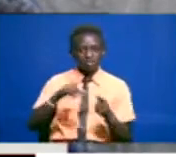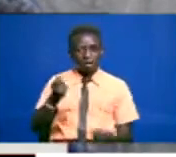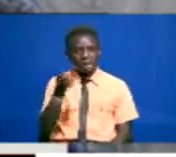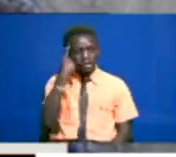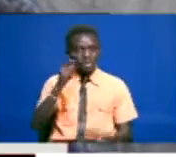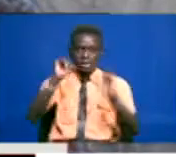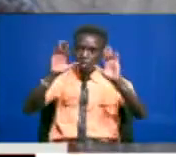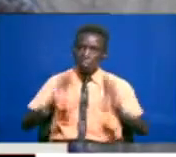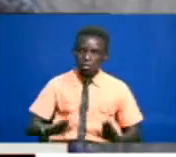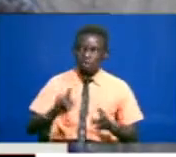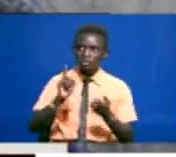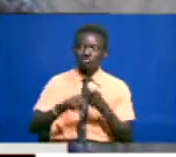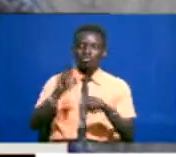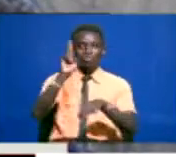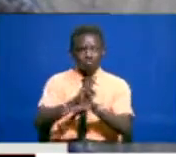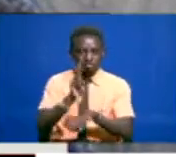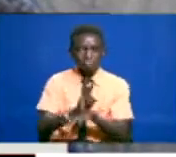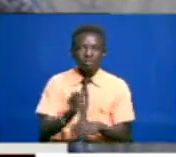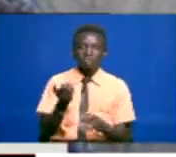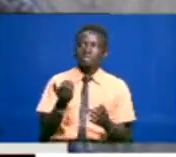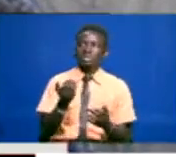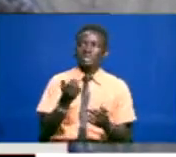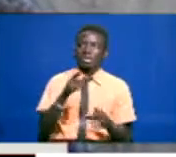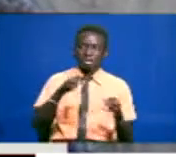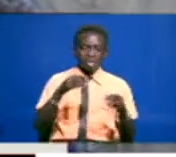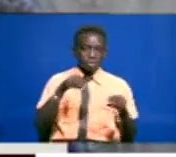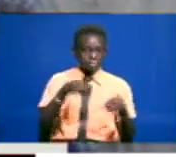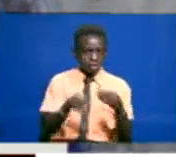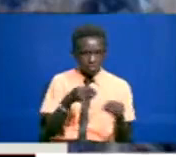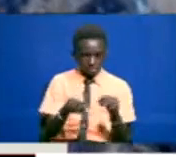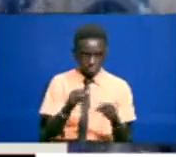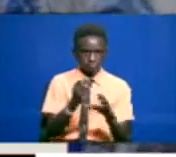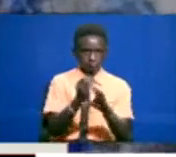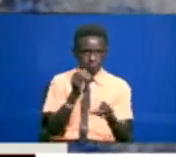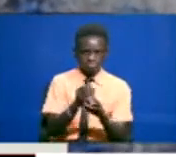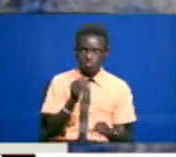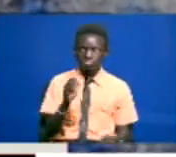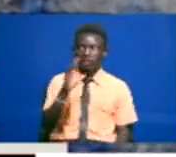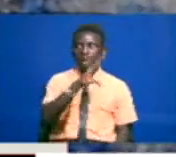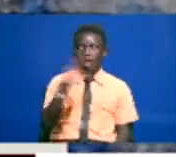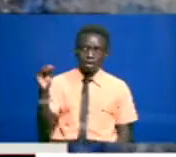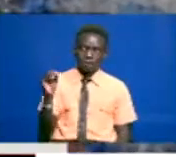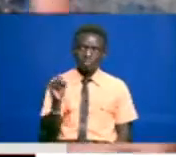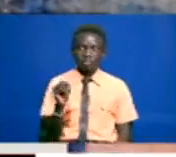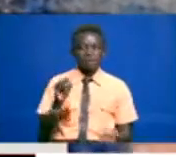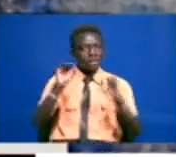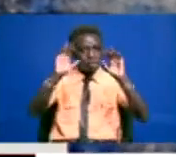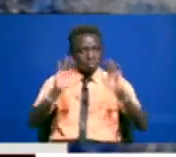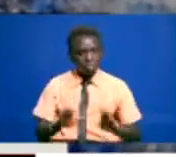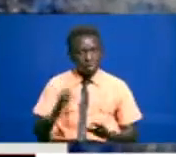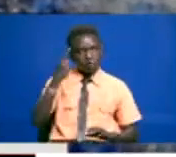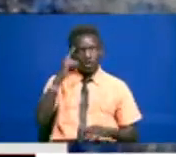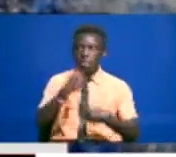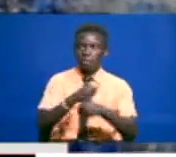importance to reuse the plastic and the importance to make the